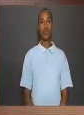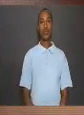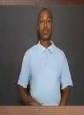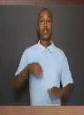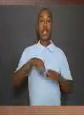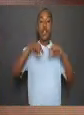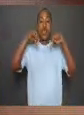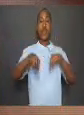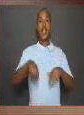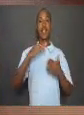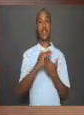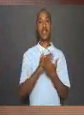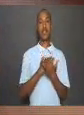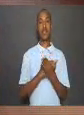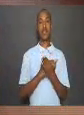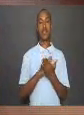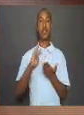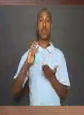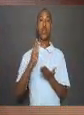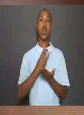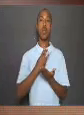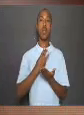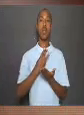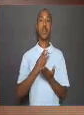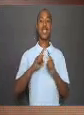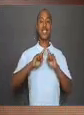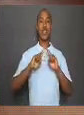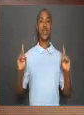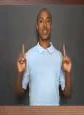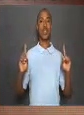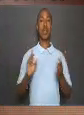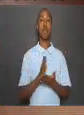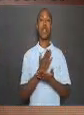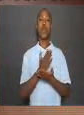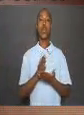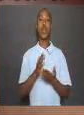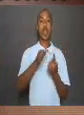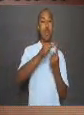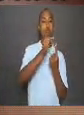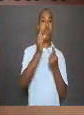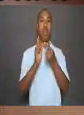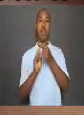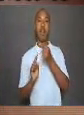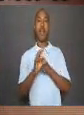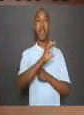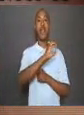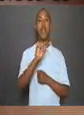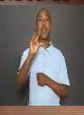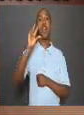In today's lesson, we will be distinguishing between polar